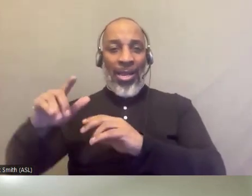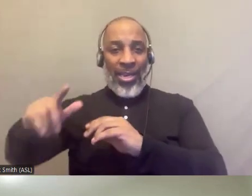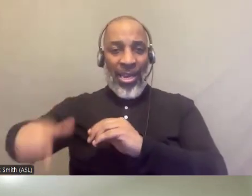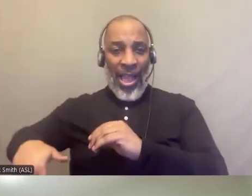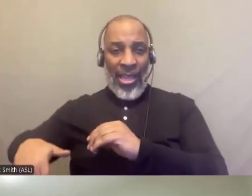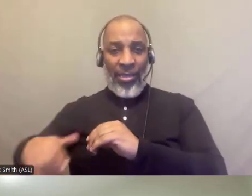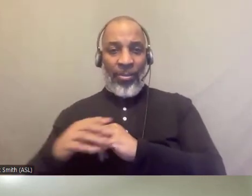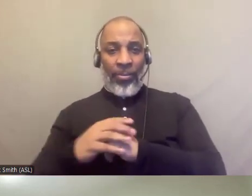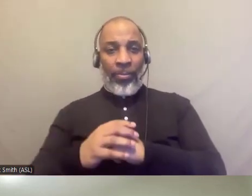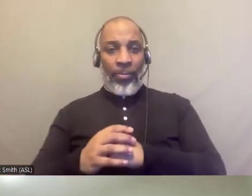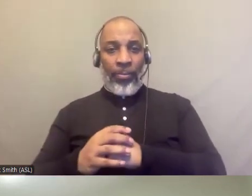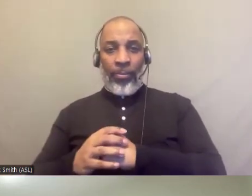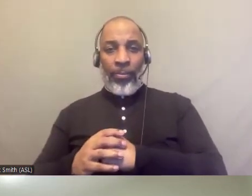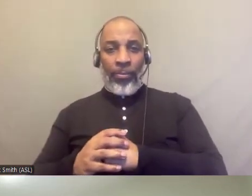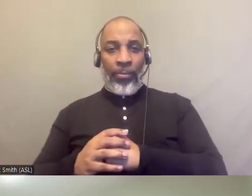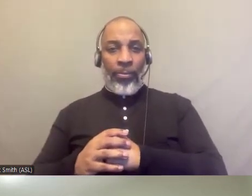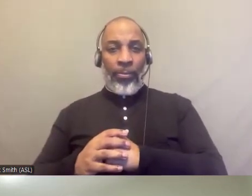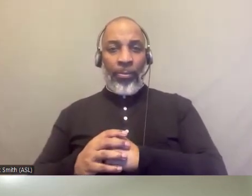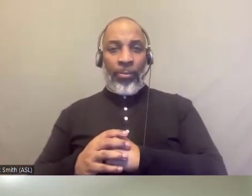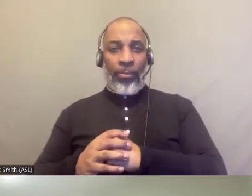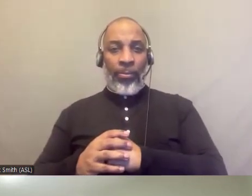late.